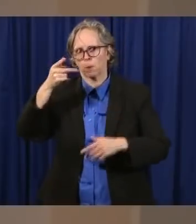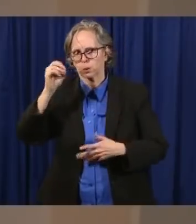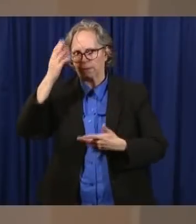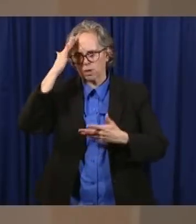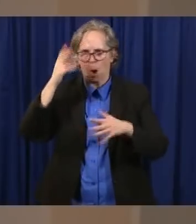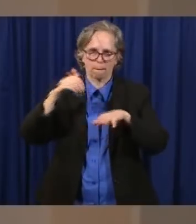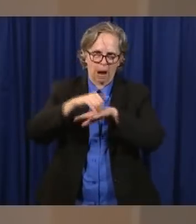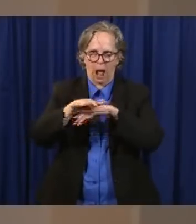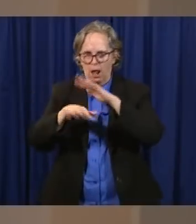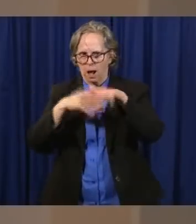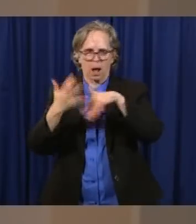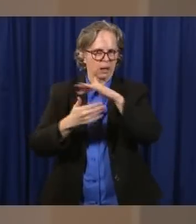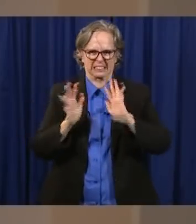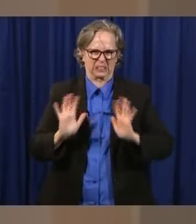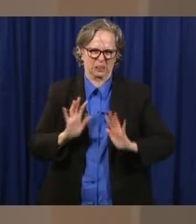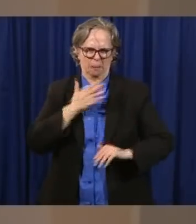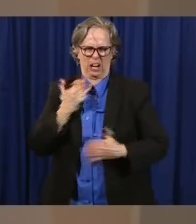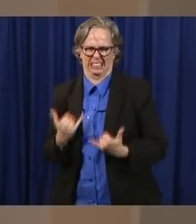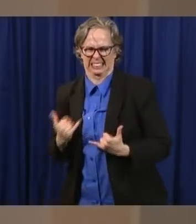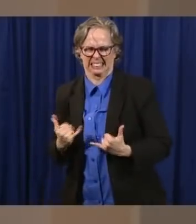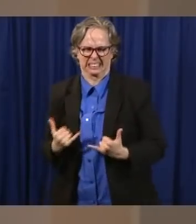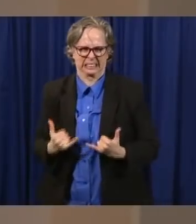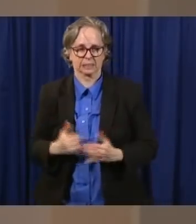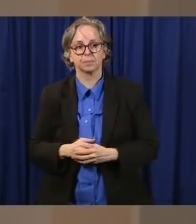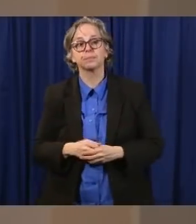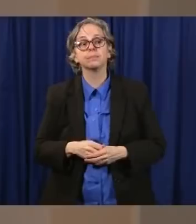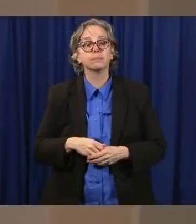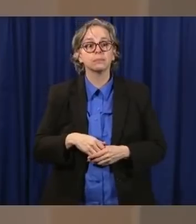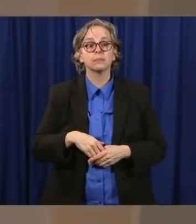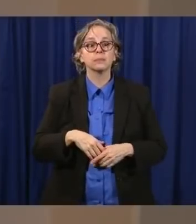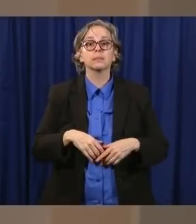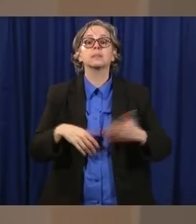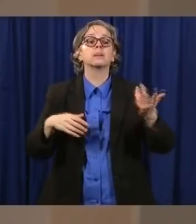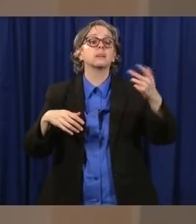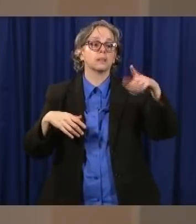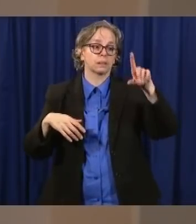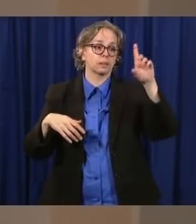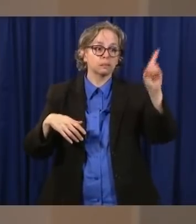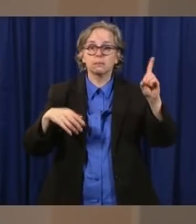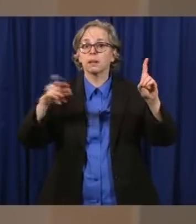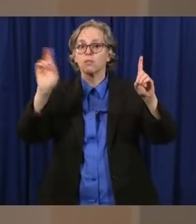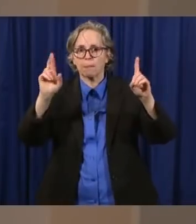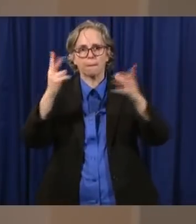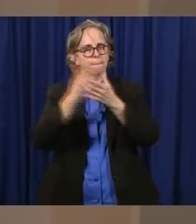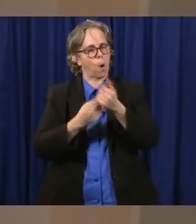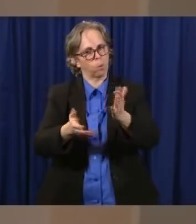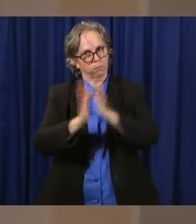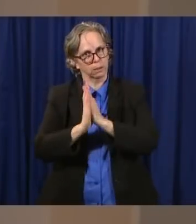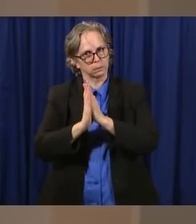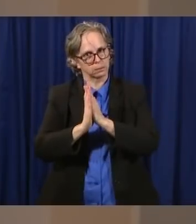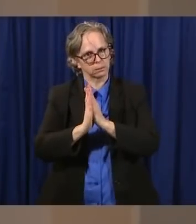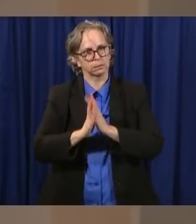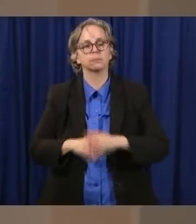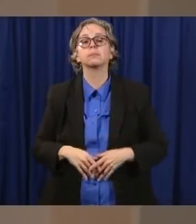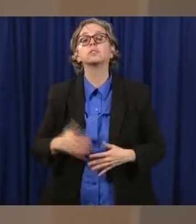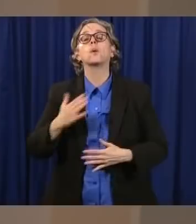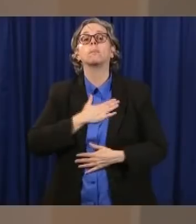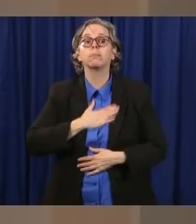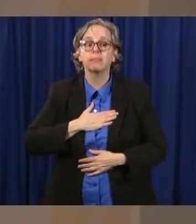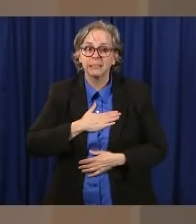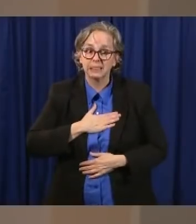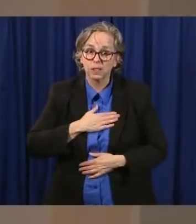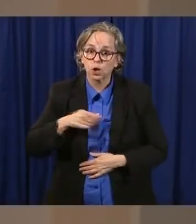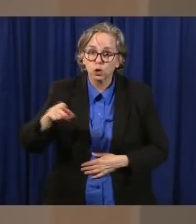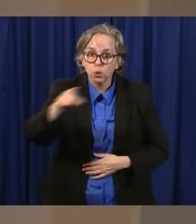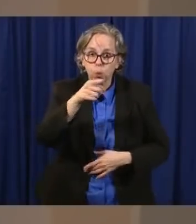request out there. Please act early, make that request so that you can get your ballot, make your decision, and send that